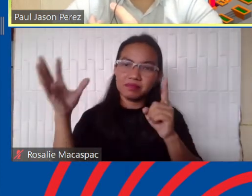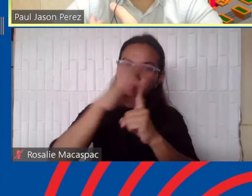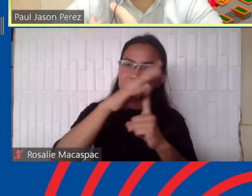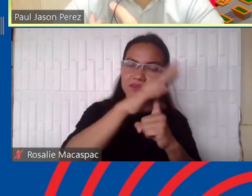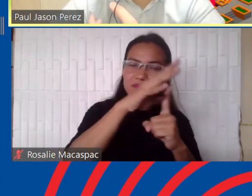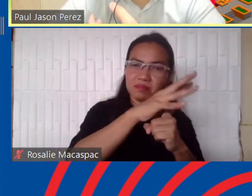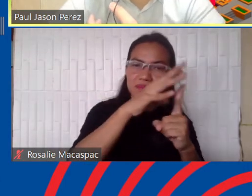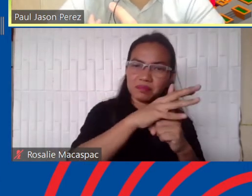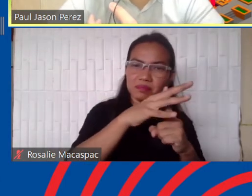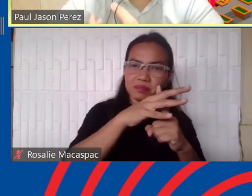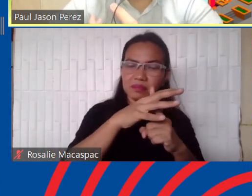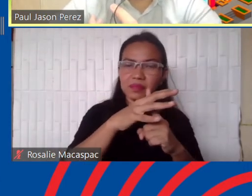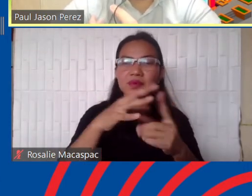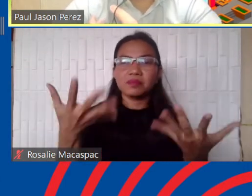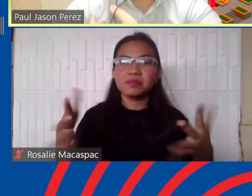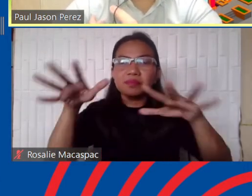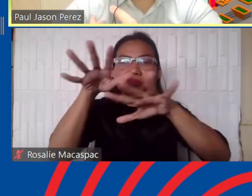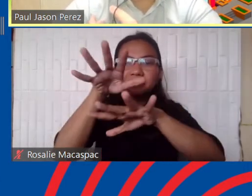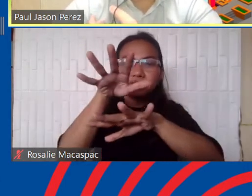researchers to collaborate